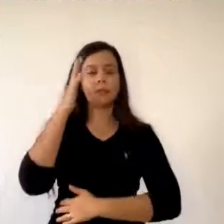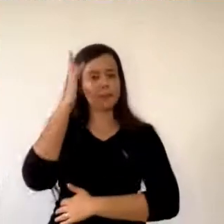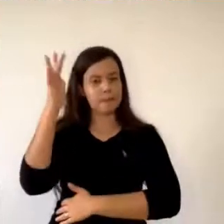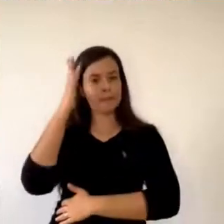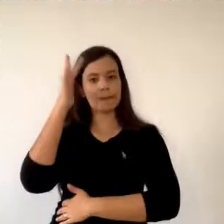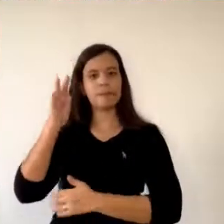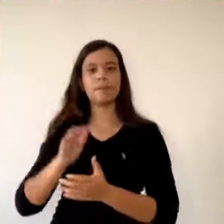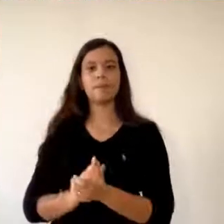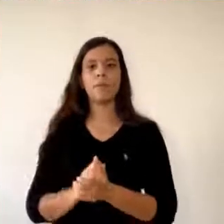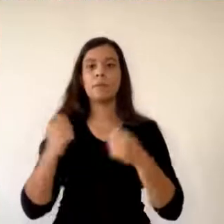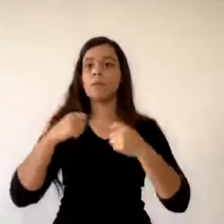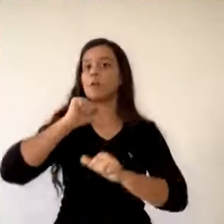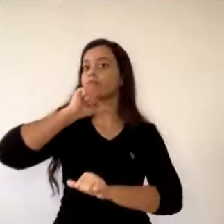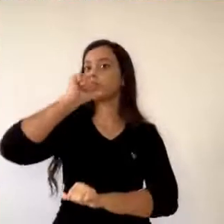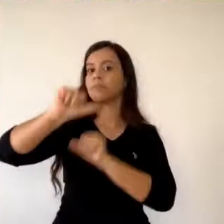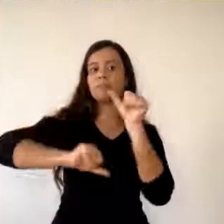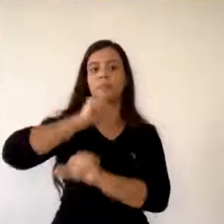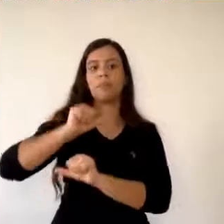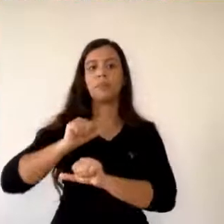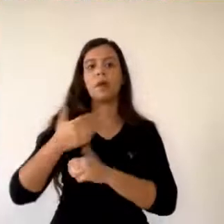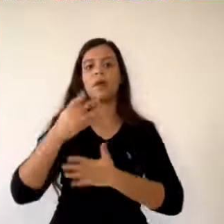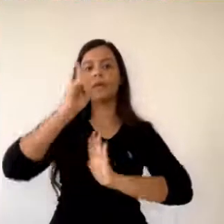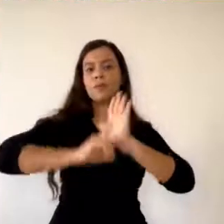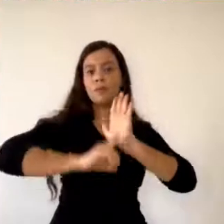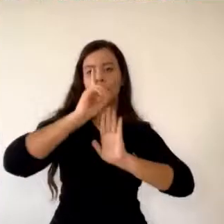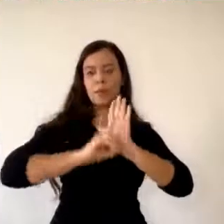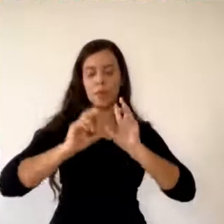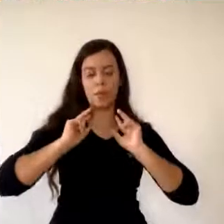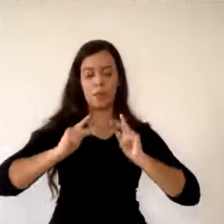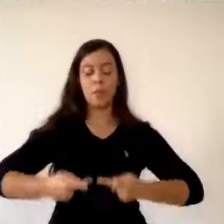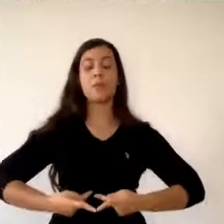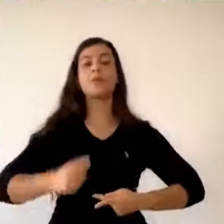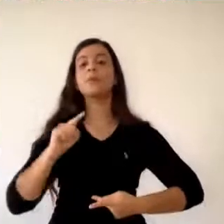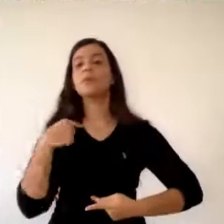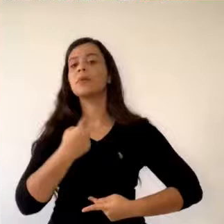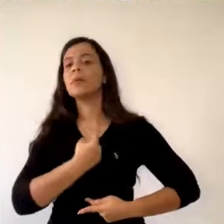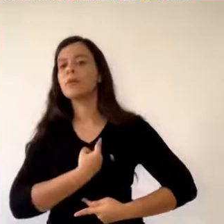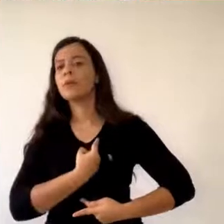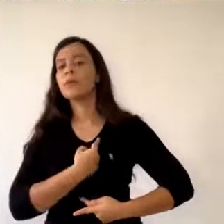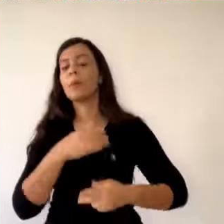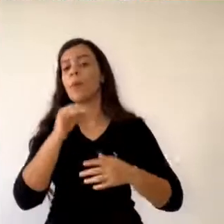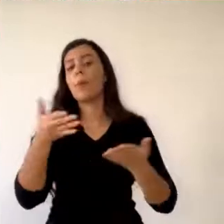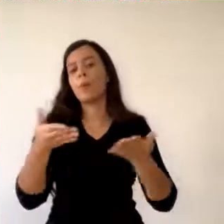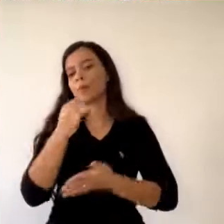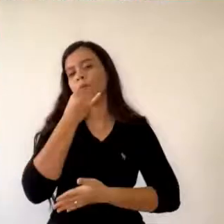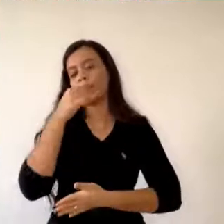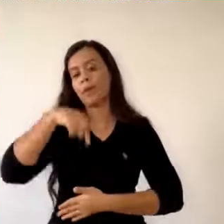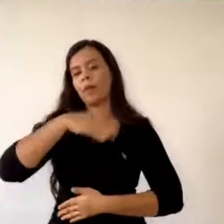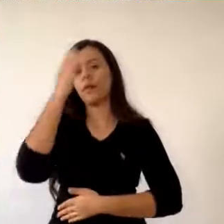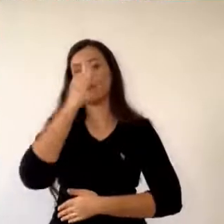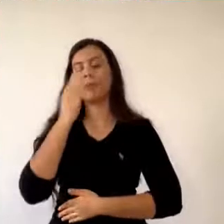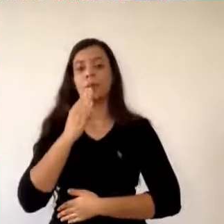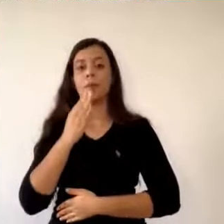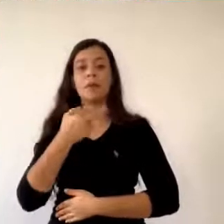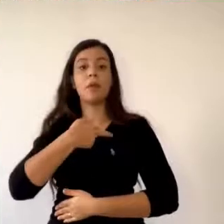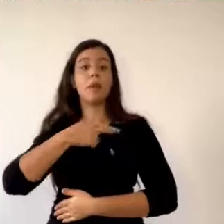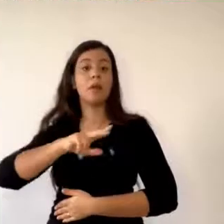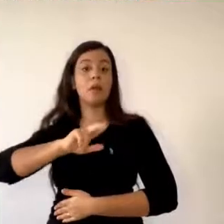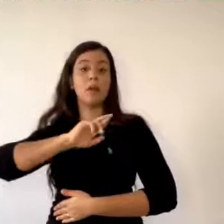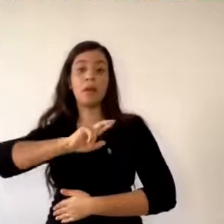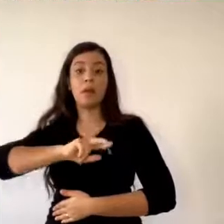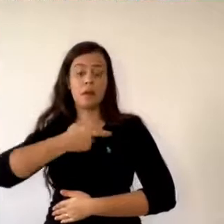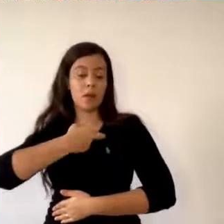in this field pro-human rights, how much are we debating with the same people in